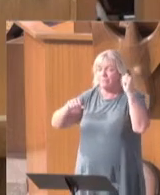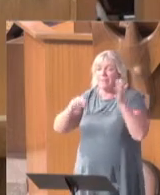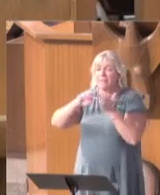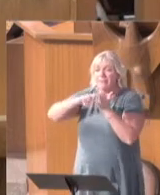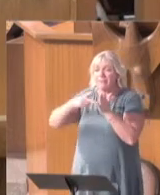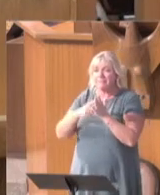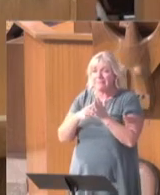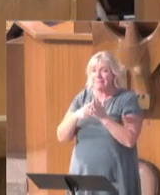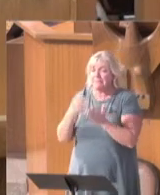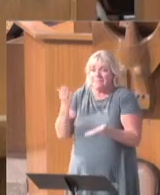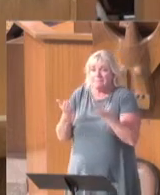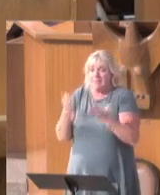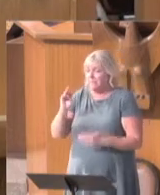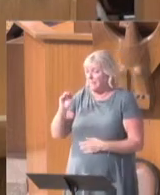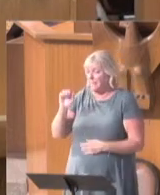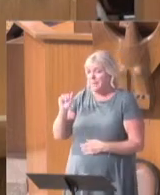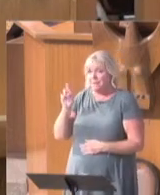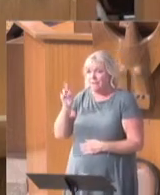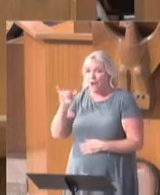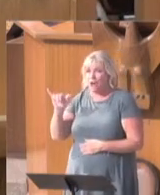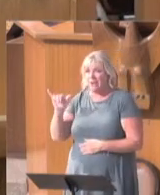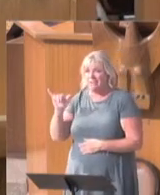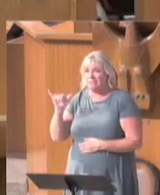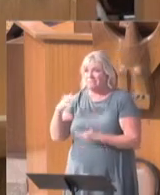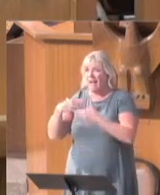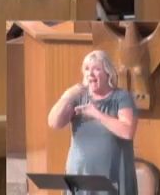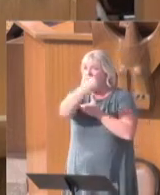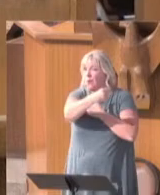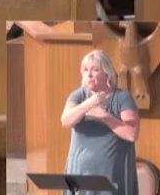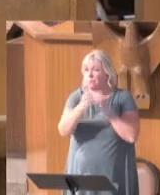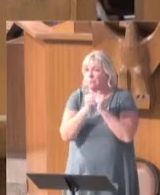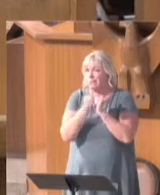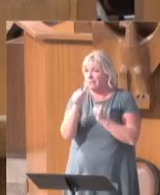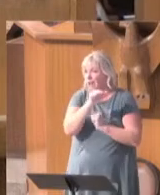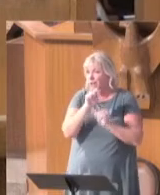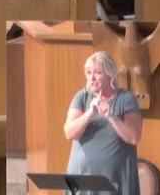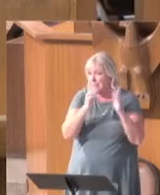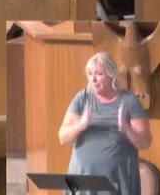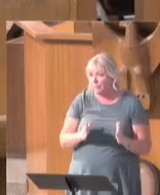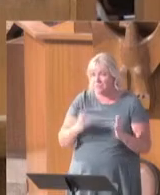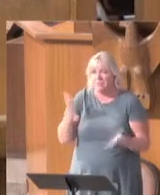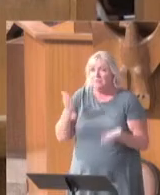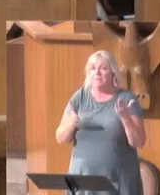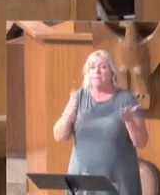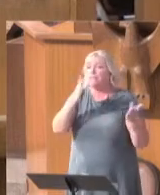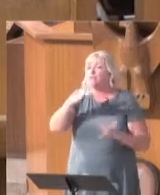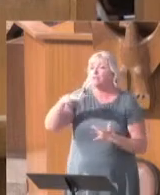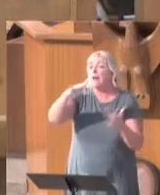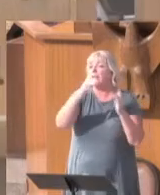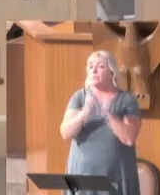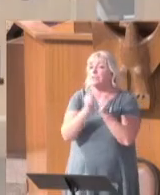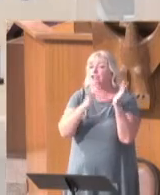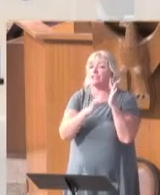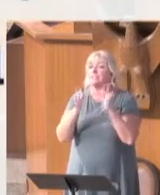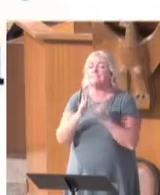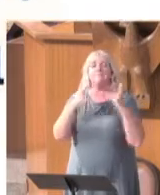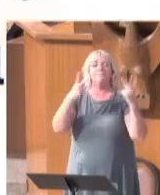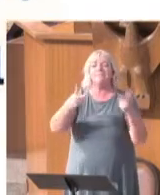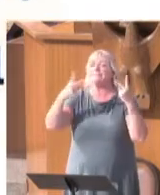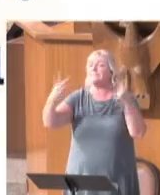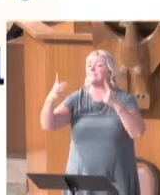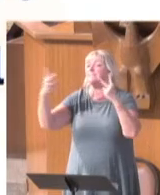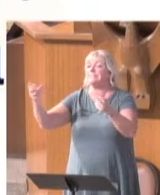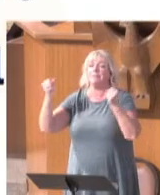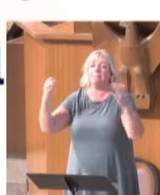suggests that perhaps Mary is out with the other disciples. She might be traveling with Jesus from town to town as